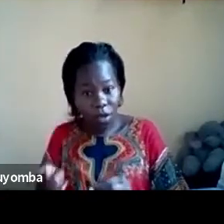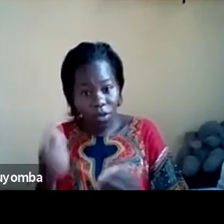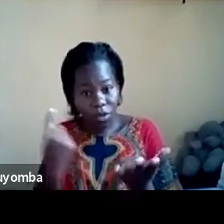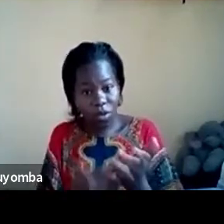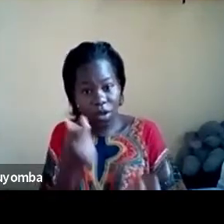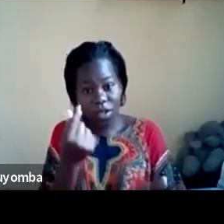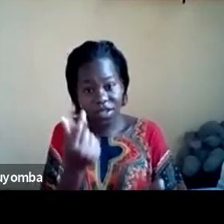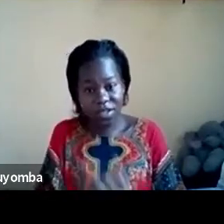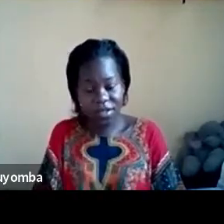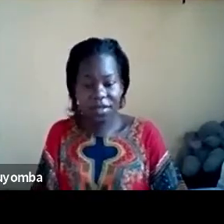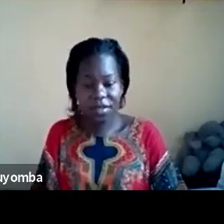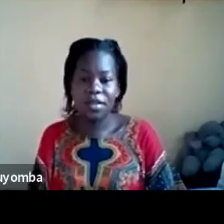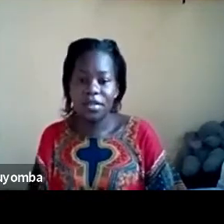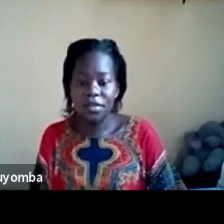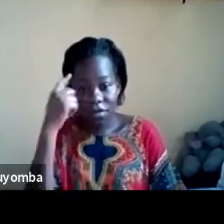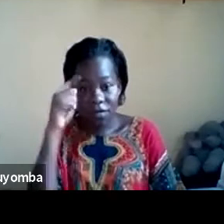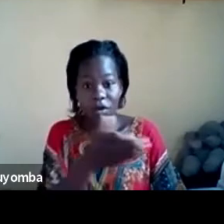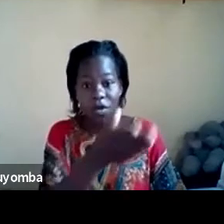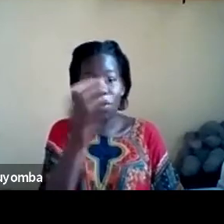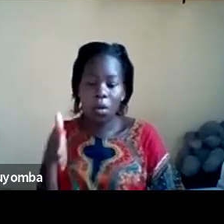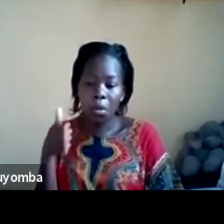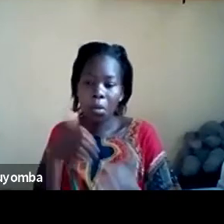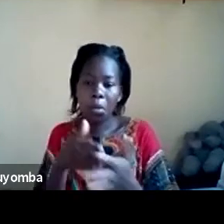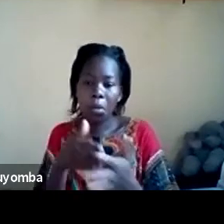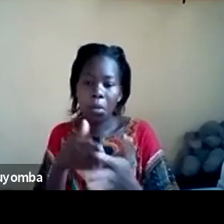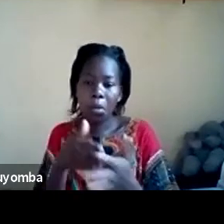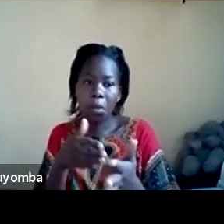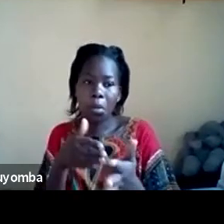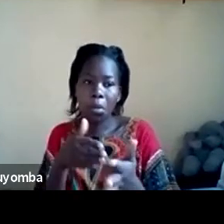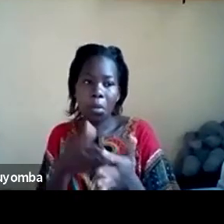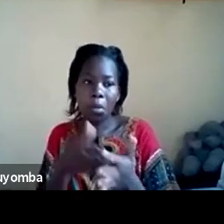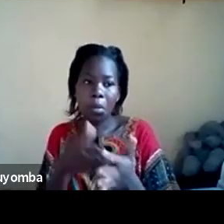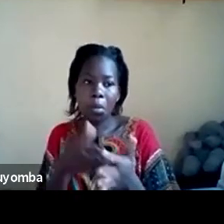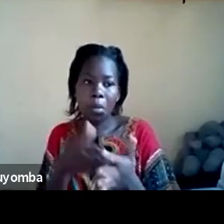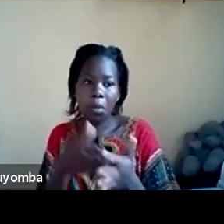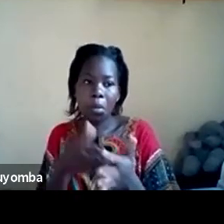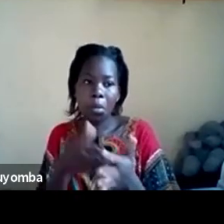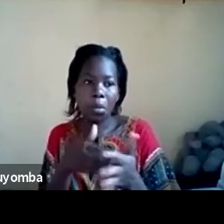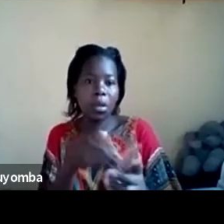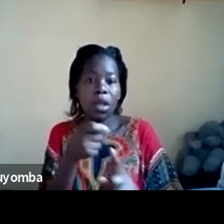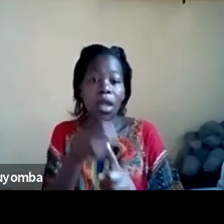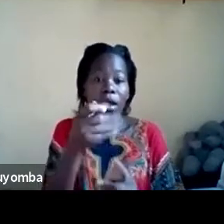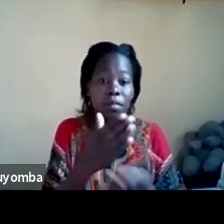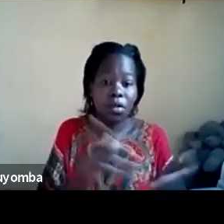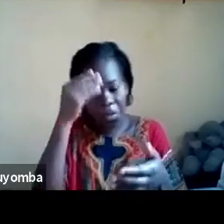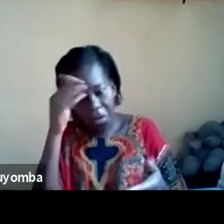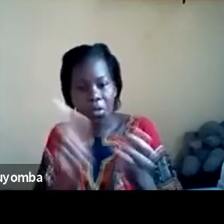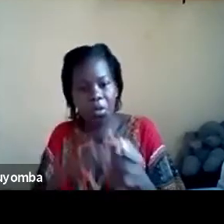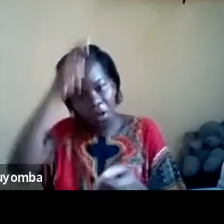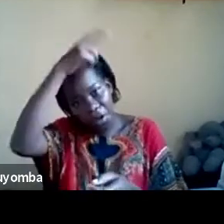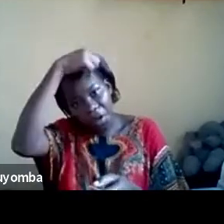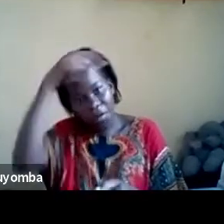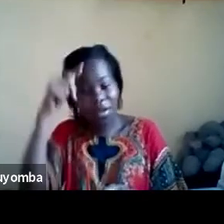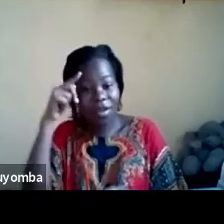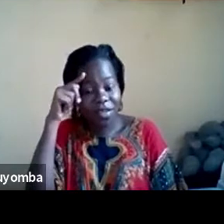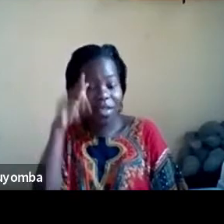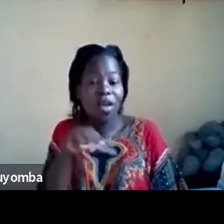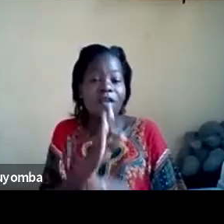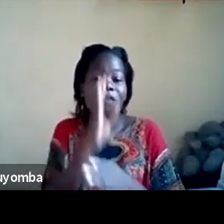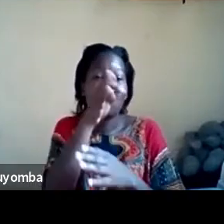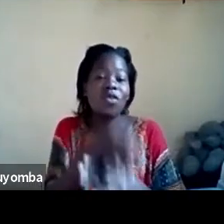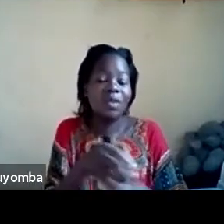So for all of you who are stuck in Kampala, because you got an education, you got a degree, and you think your future lies